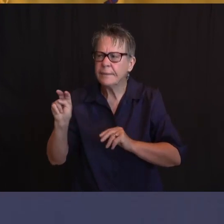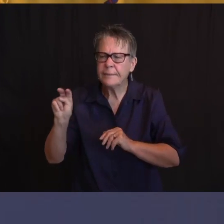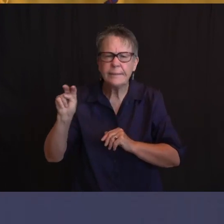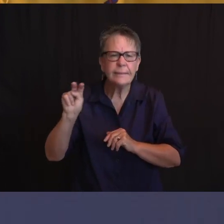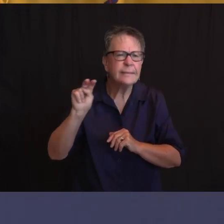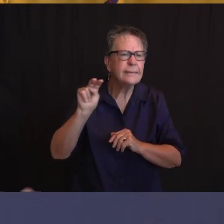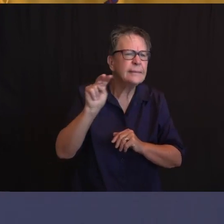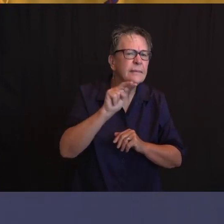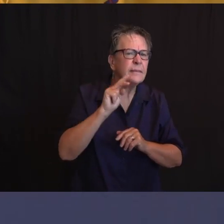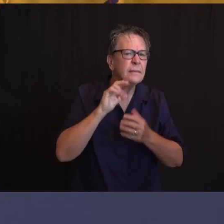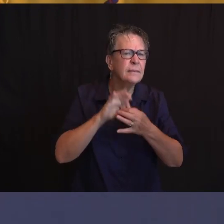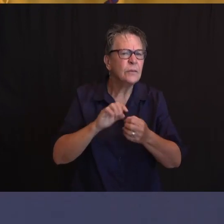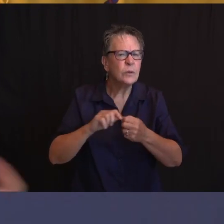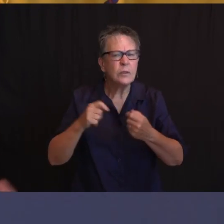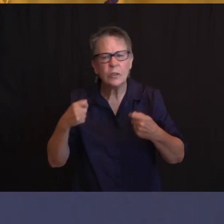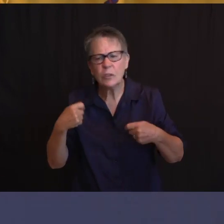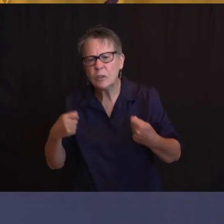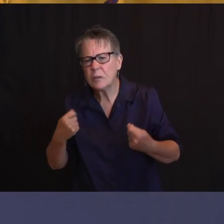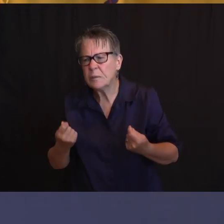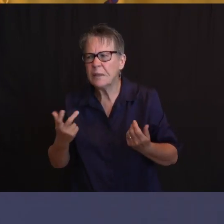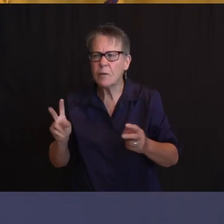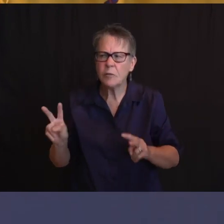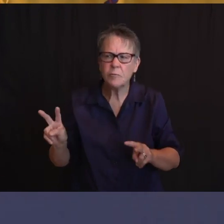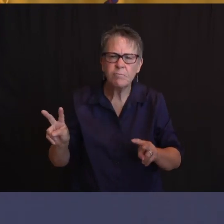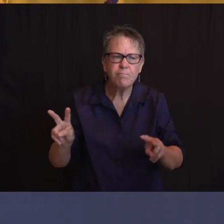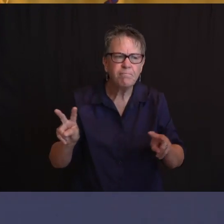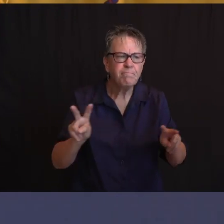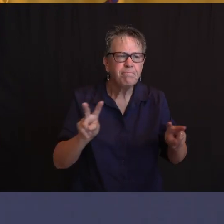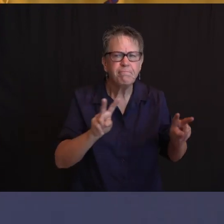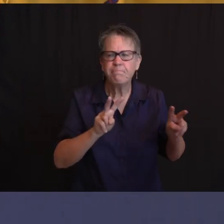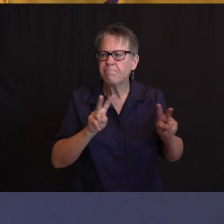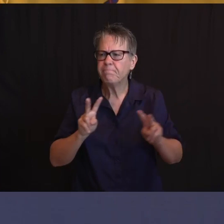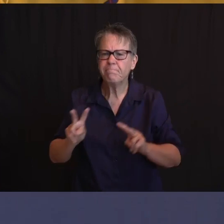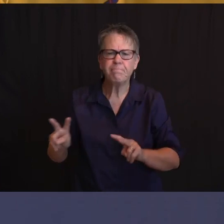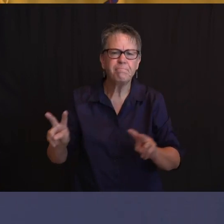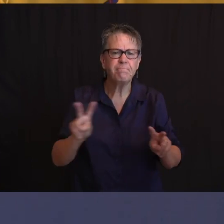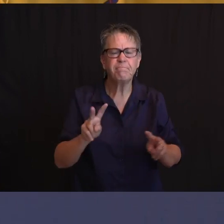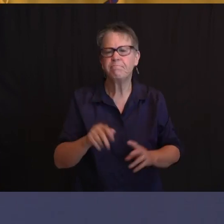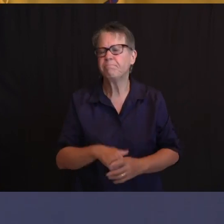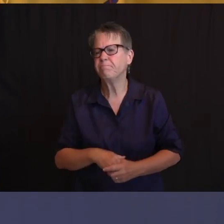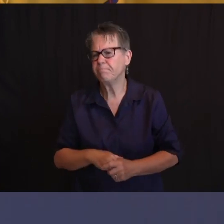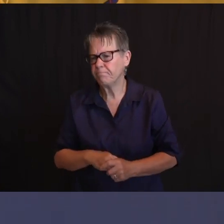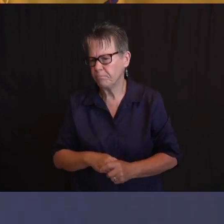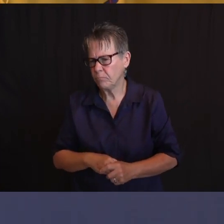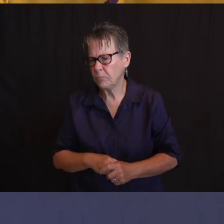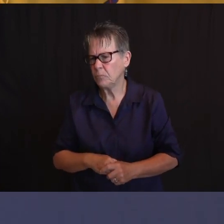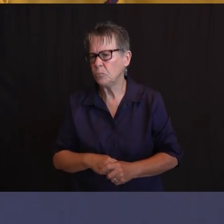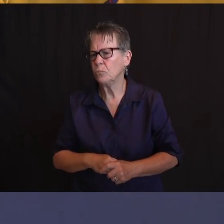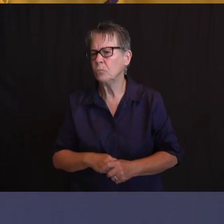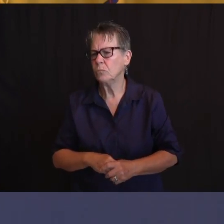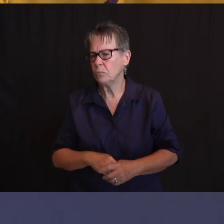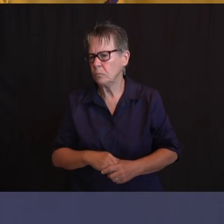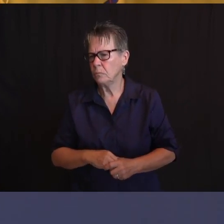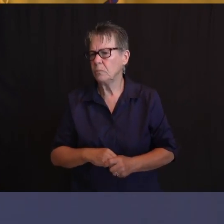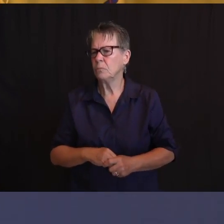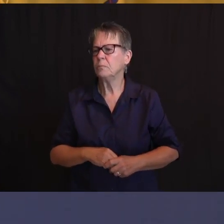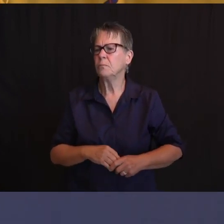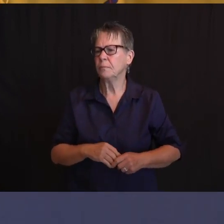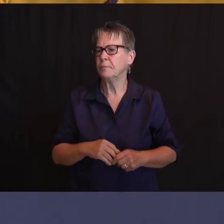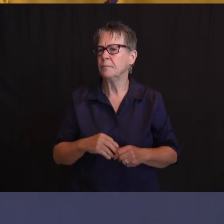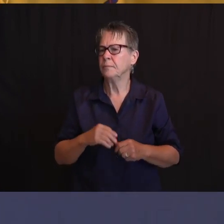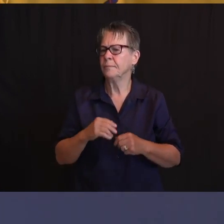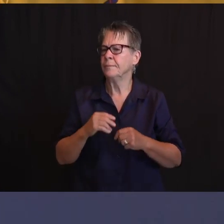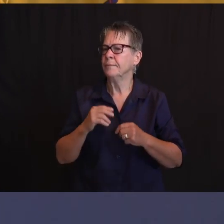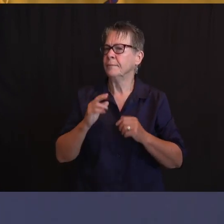important. But New York, for lots of reasons, New York is probably the most important. And I'd probably put